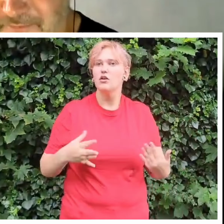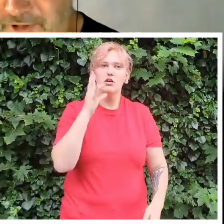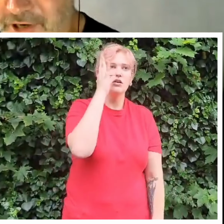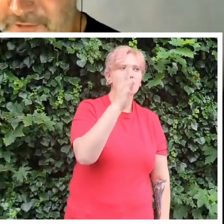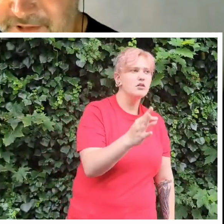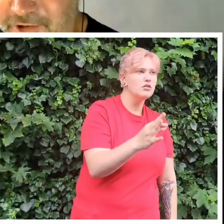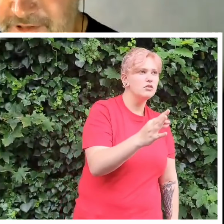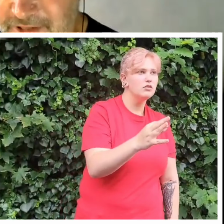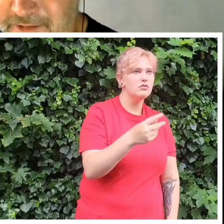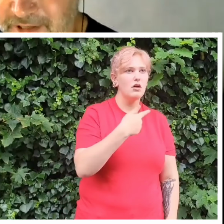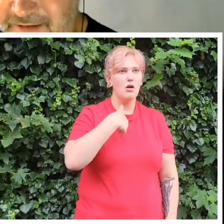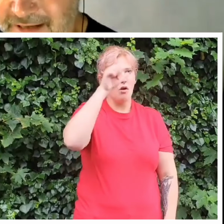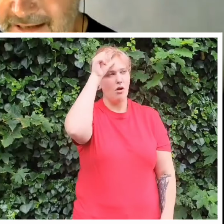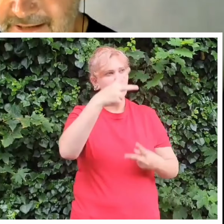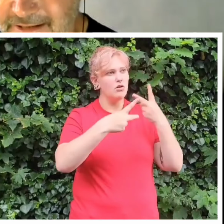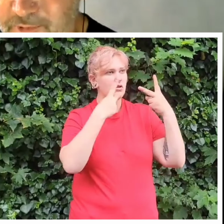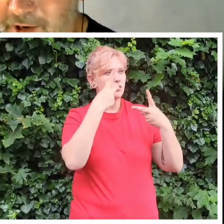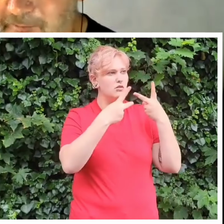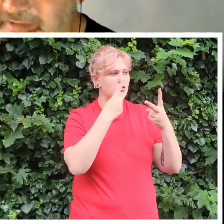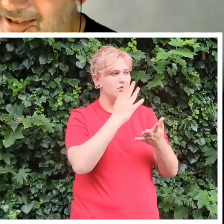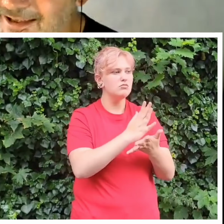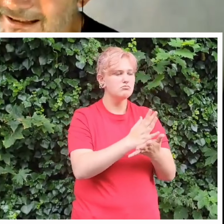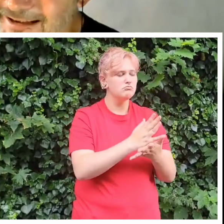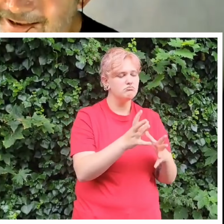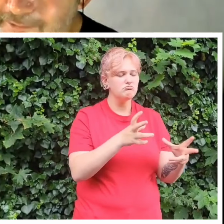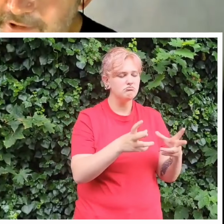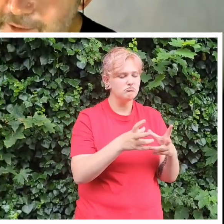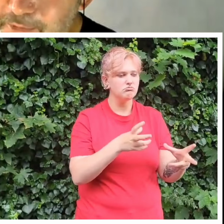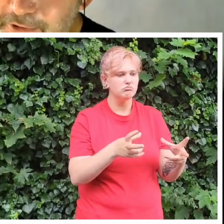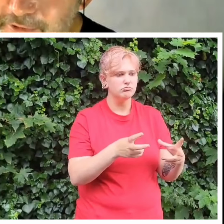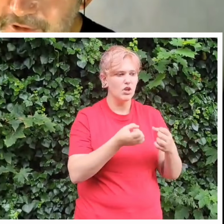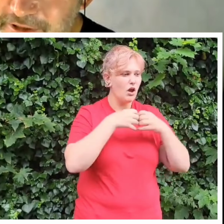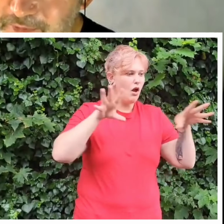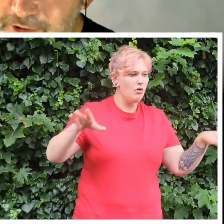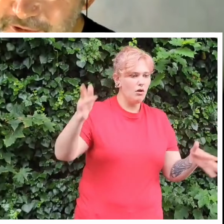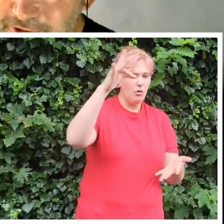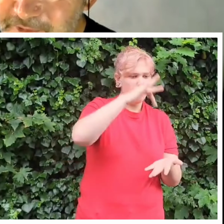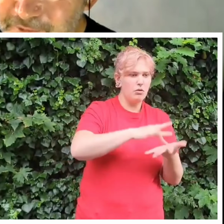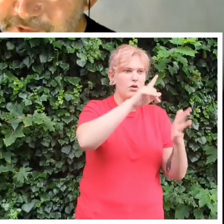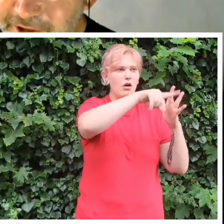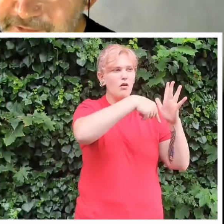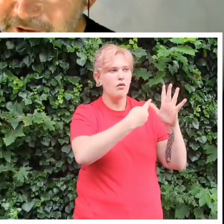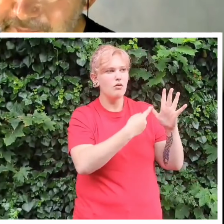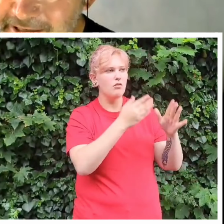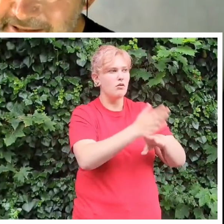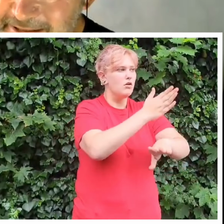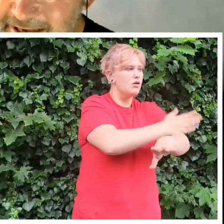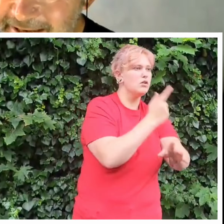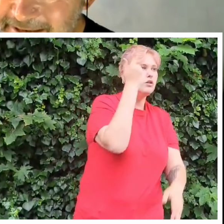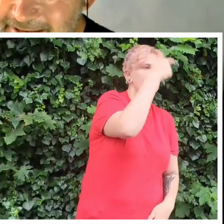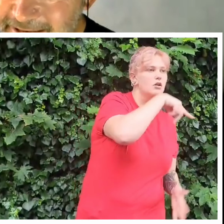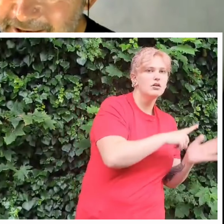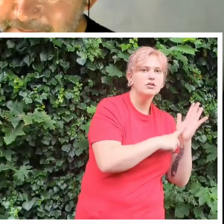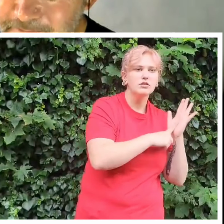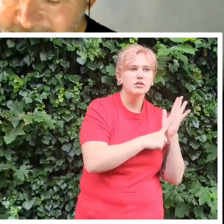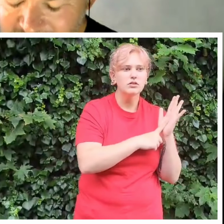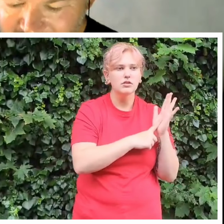ask is, and we know the song's going to be the case as well, without putting you on the spot, Jim, before we go back to